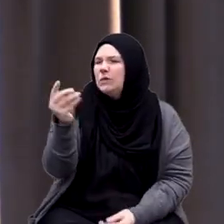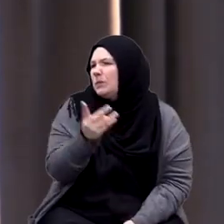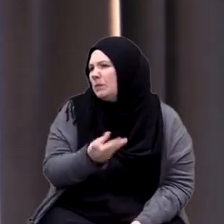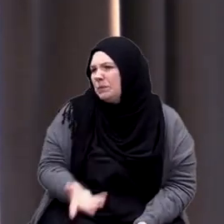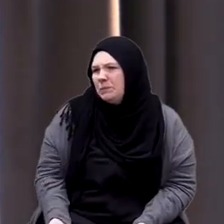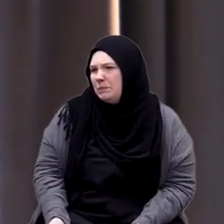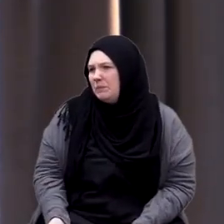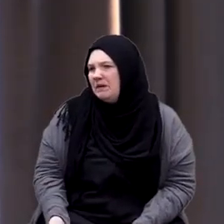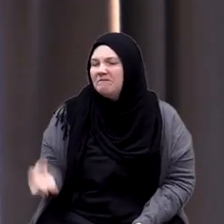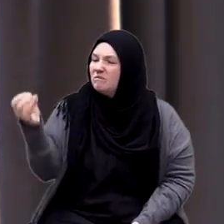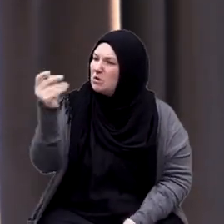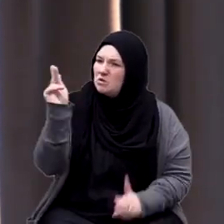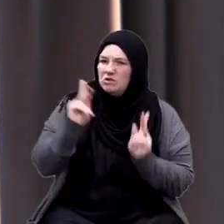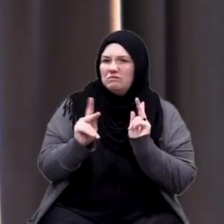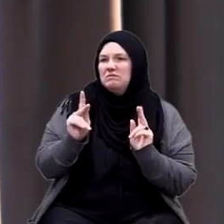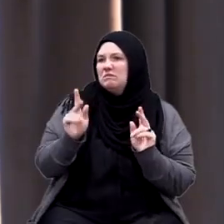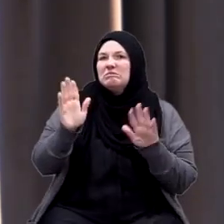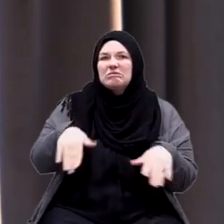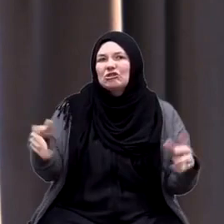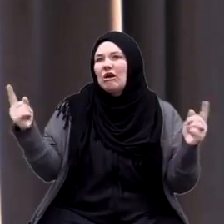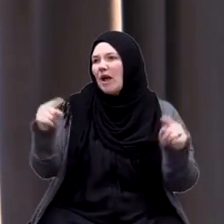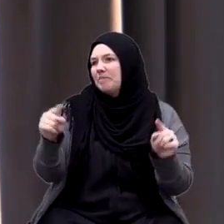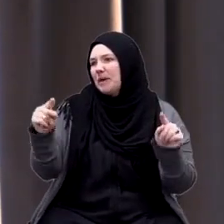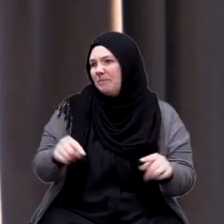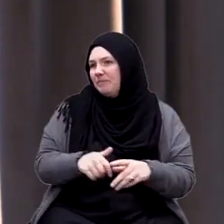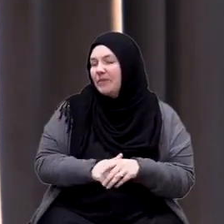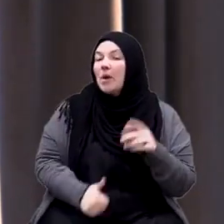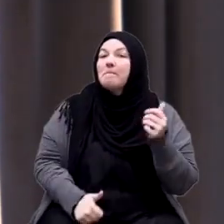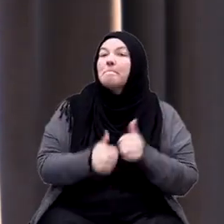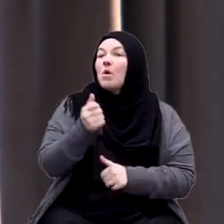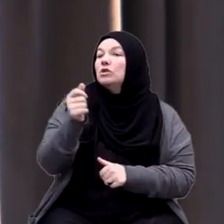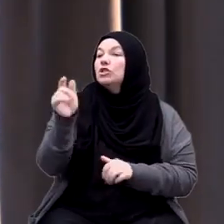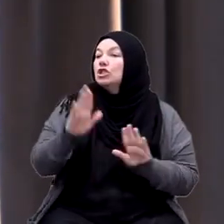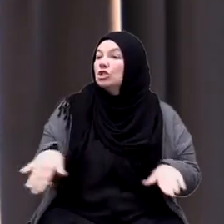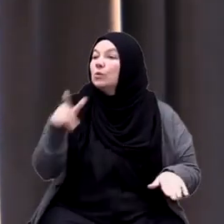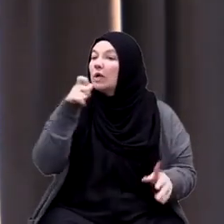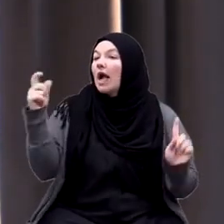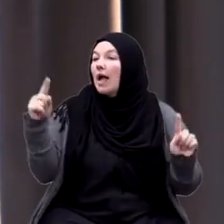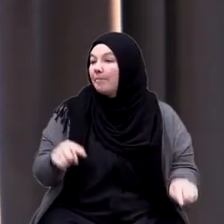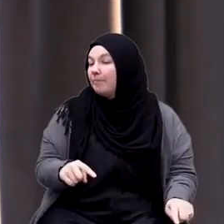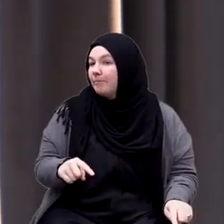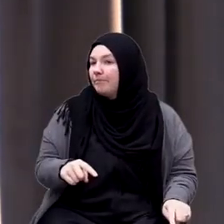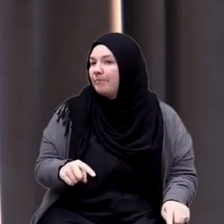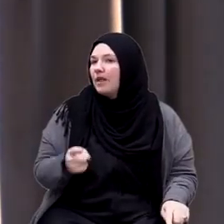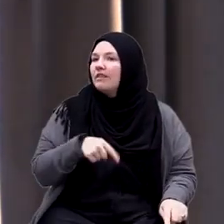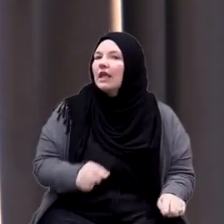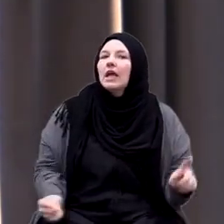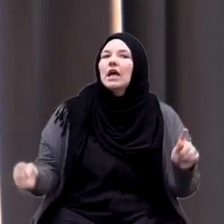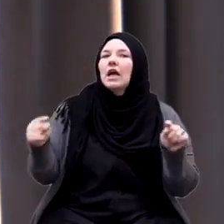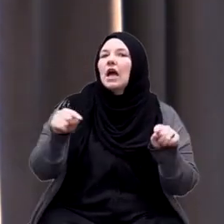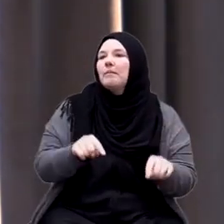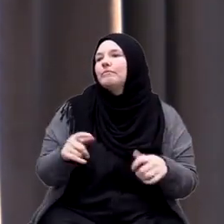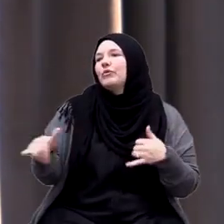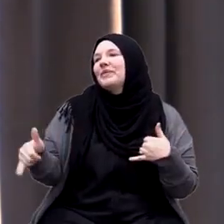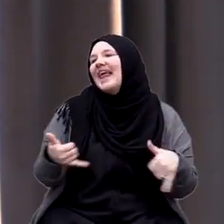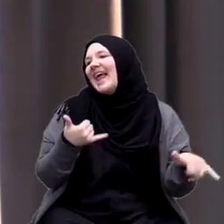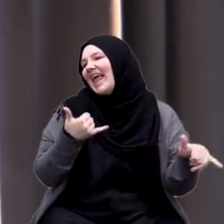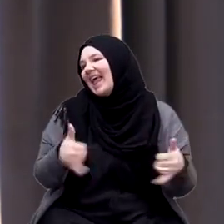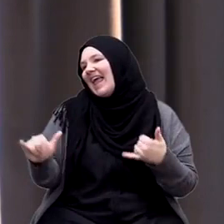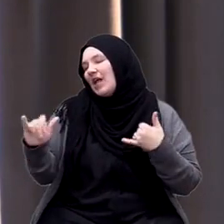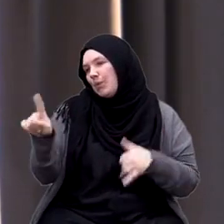Very few children come to the masjid. And most of those who come to the masjid, they come to